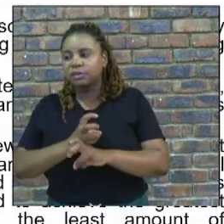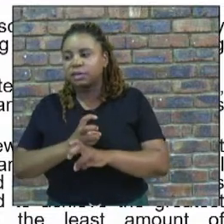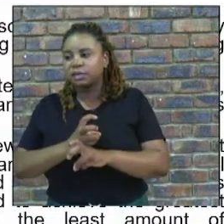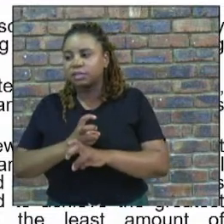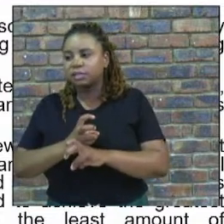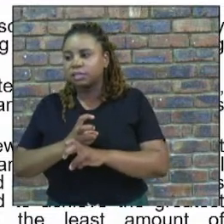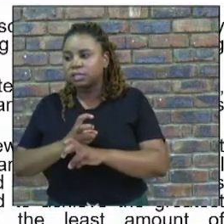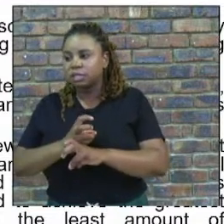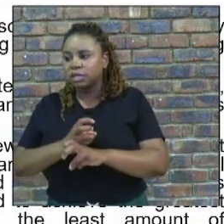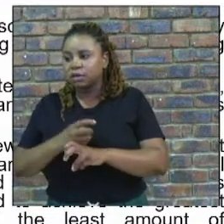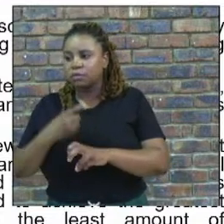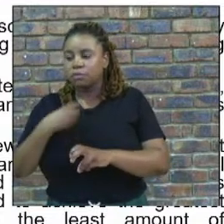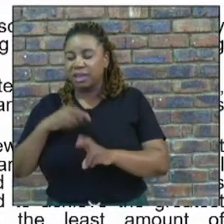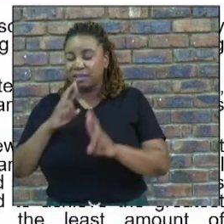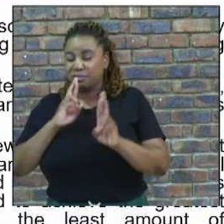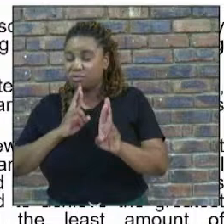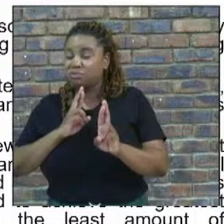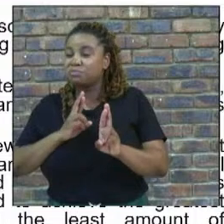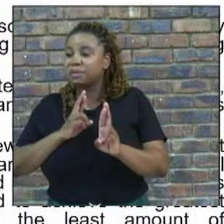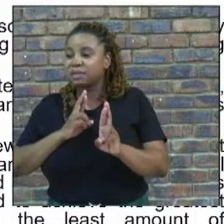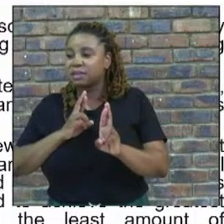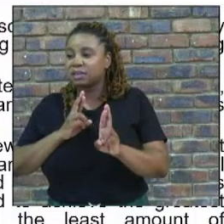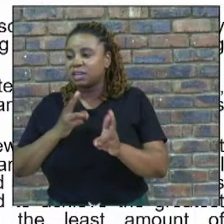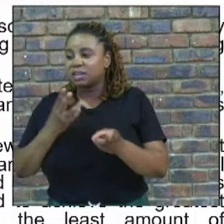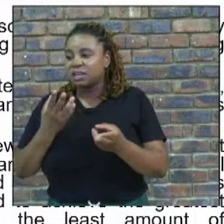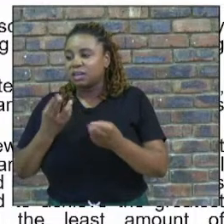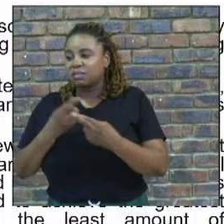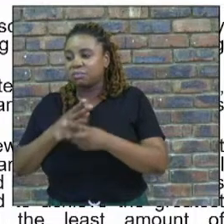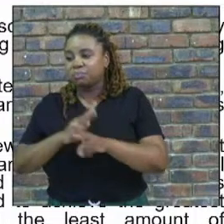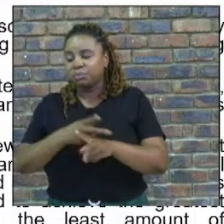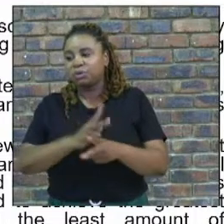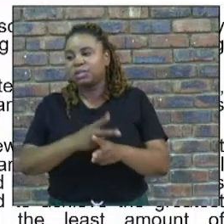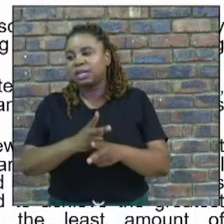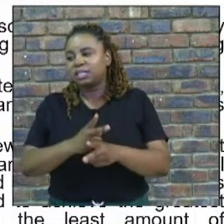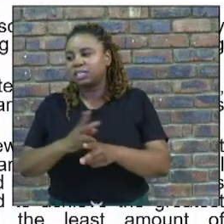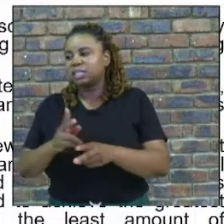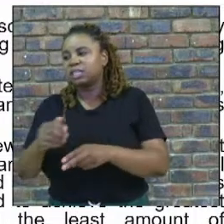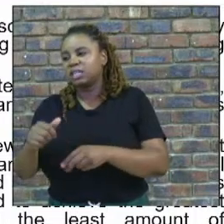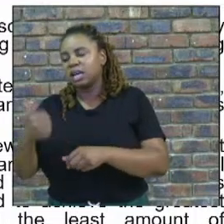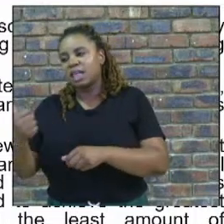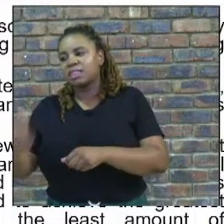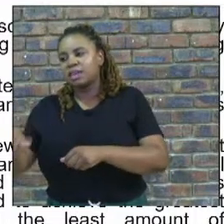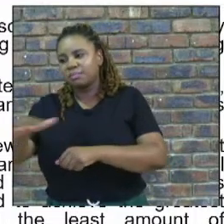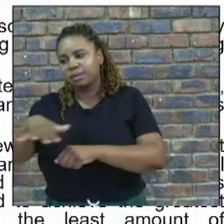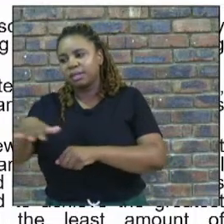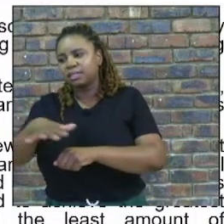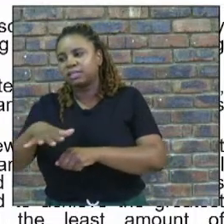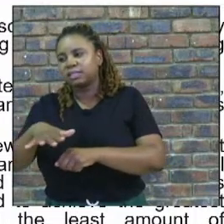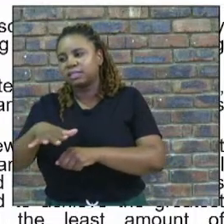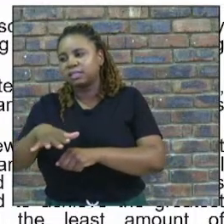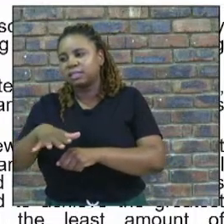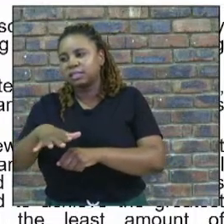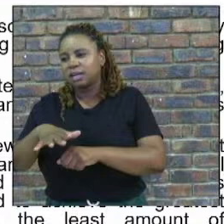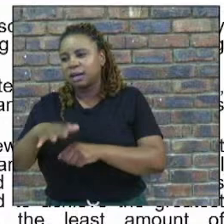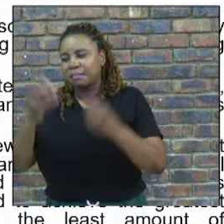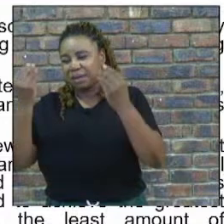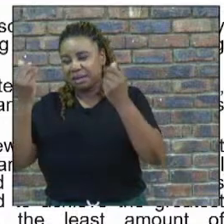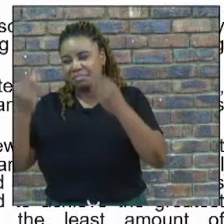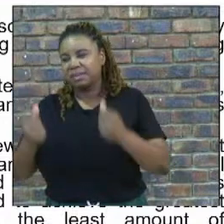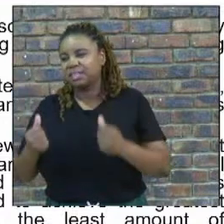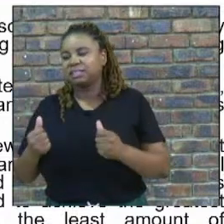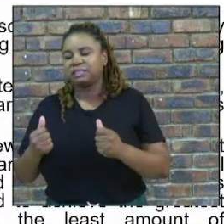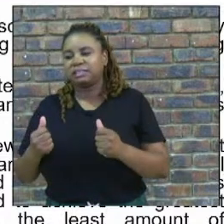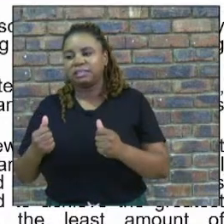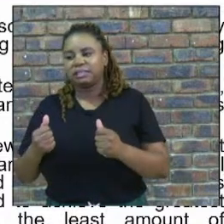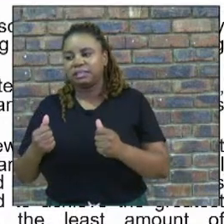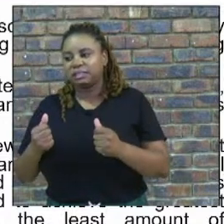hoping because we produce steel a lot in other areas, pricing will be something that we will have advantage on. So that is why the bill must